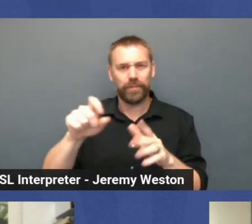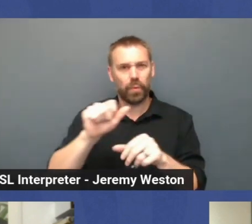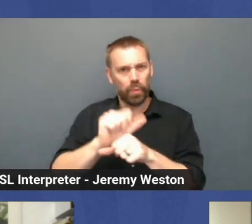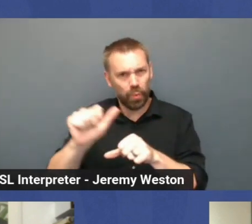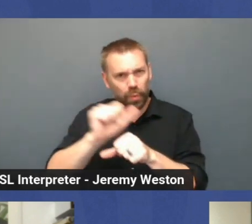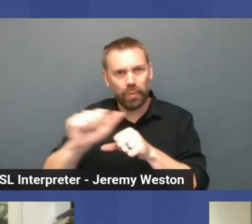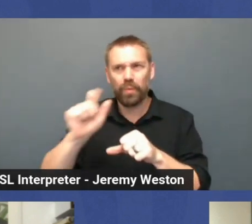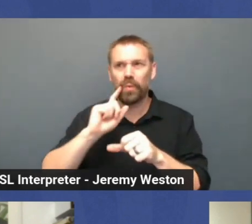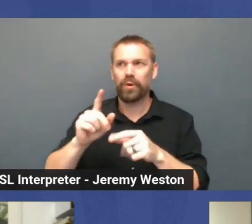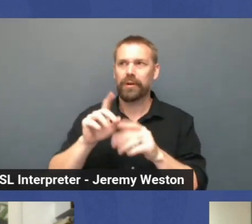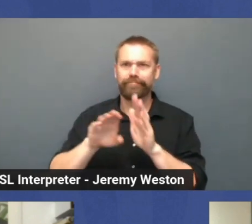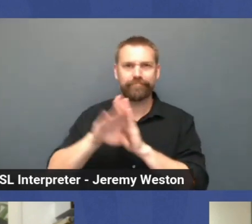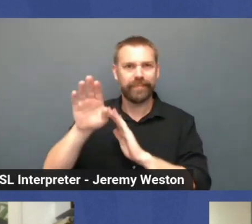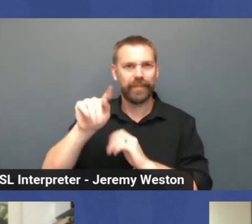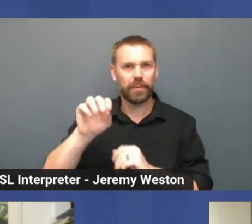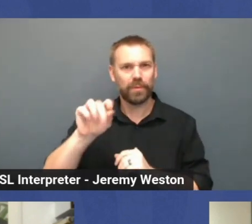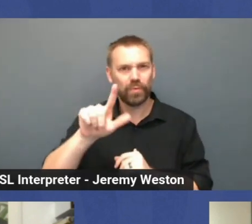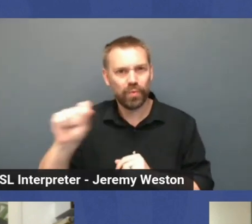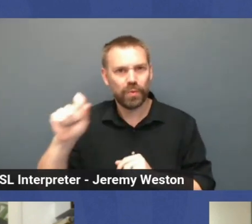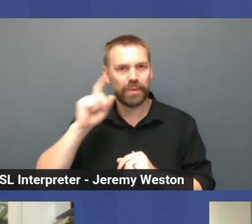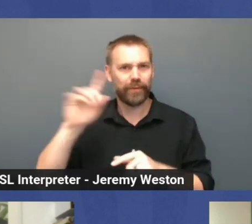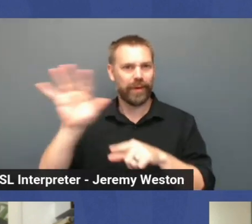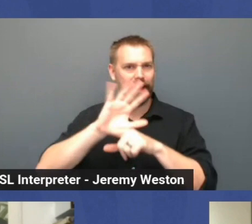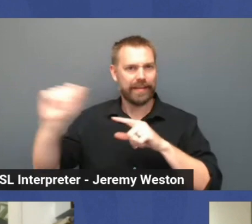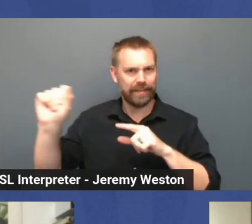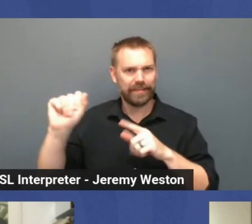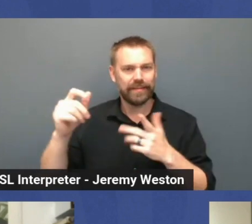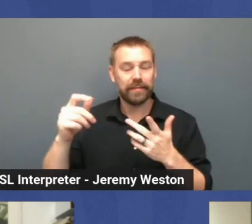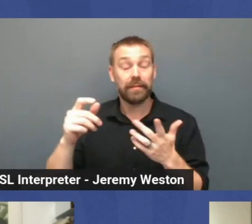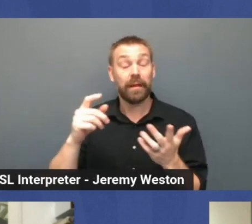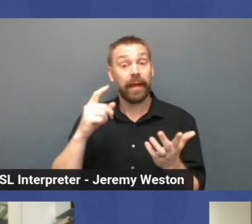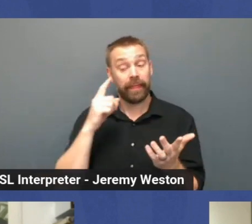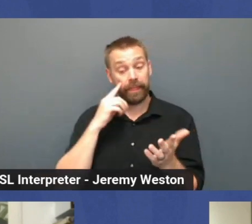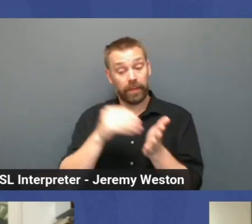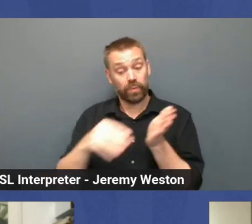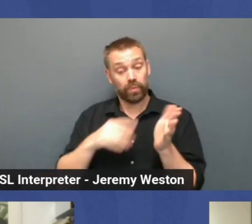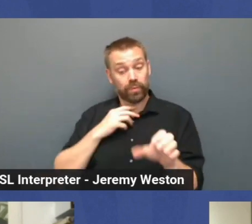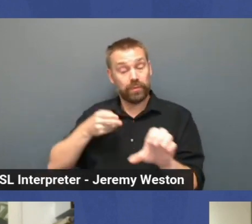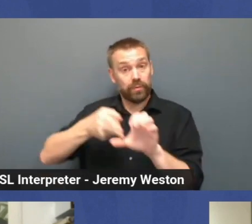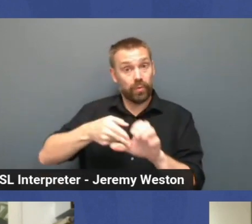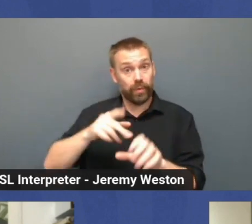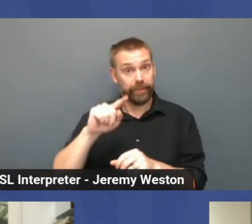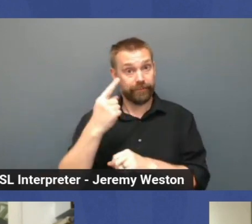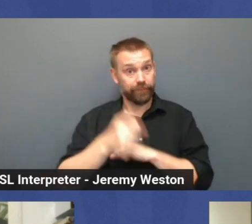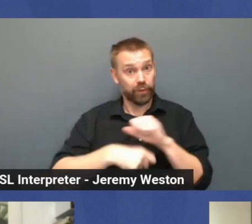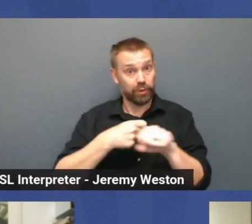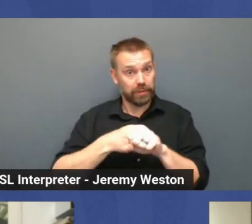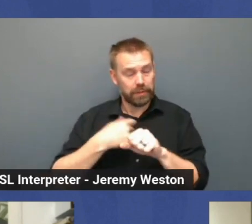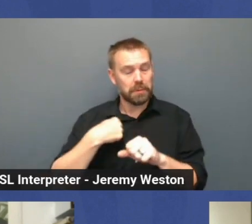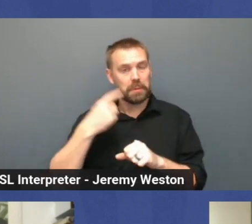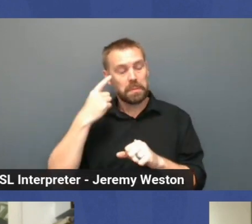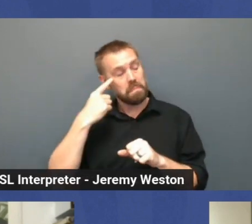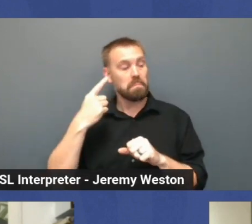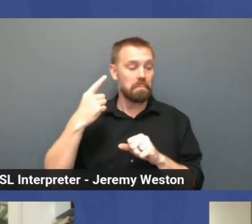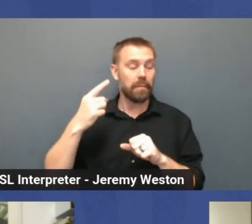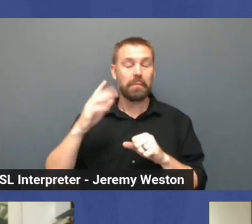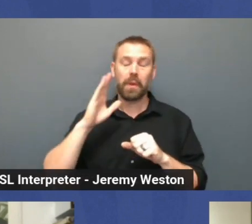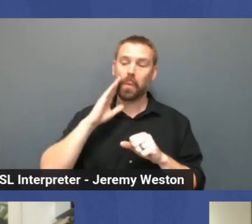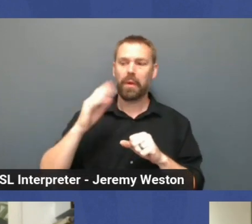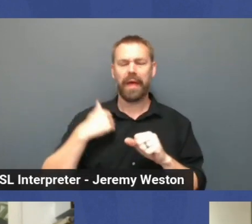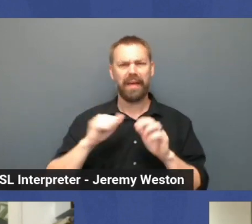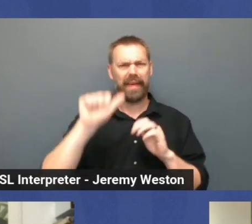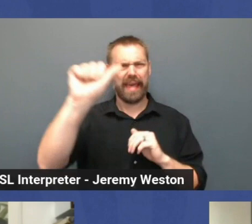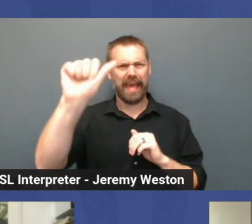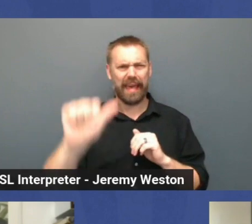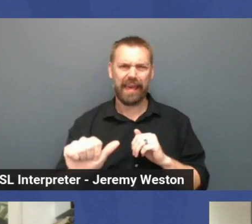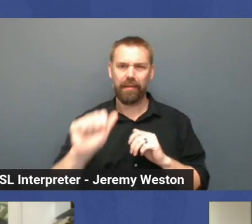tolls on what excellence means. I think when students come into Spelman College our first year, we expect ourselves to achieve A's in every class.